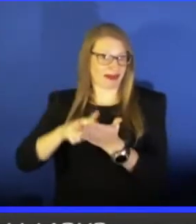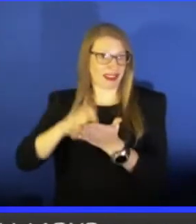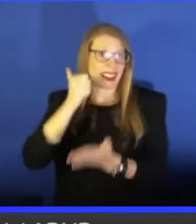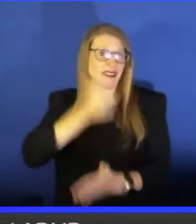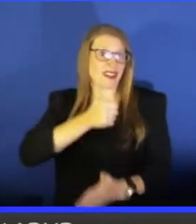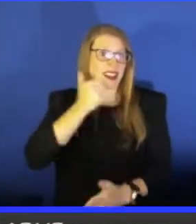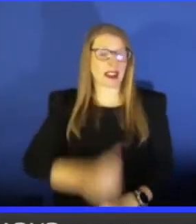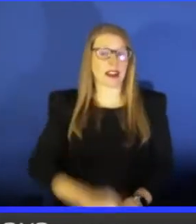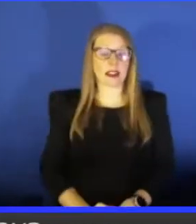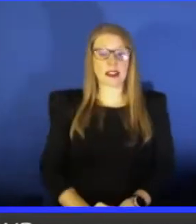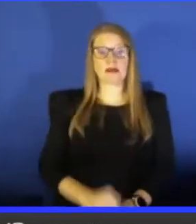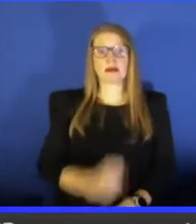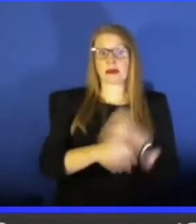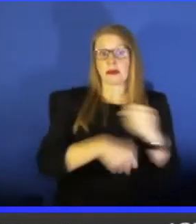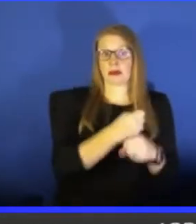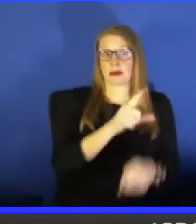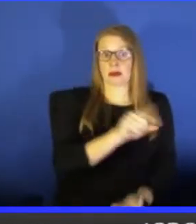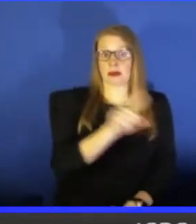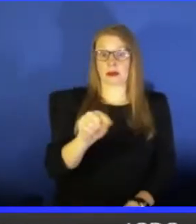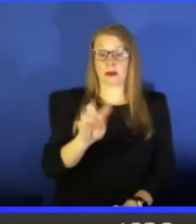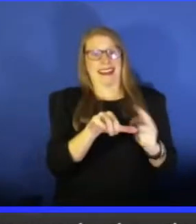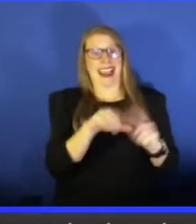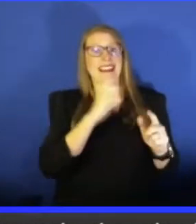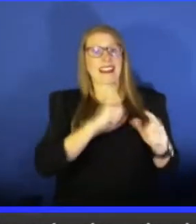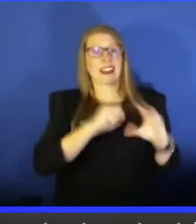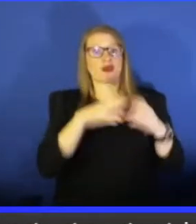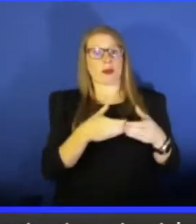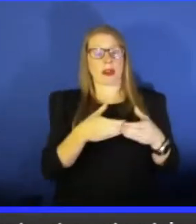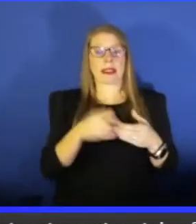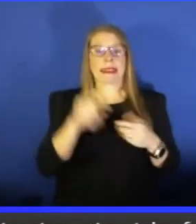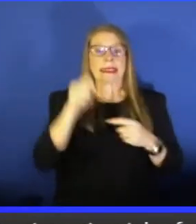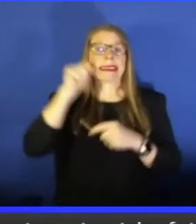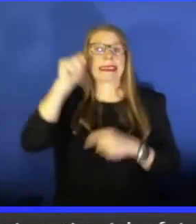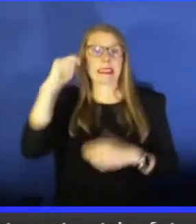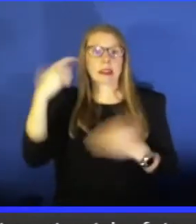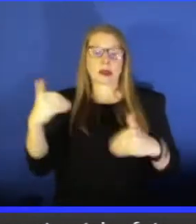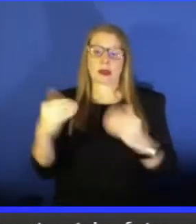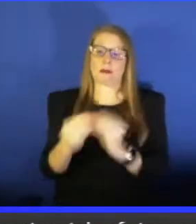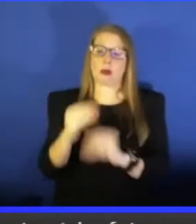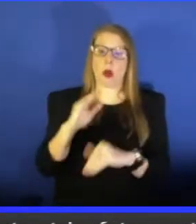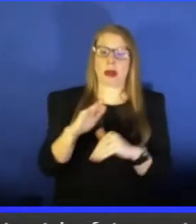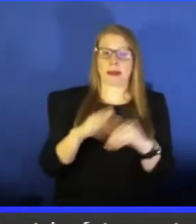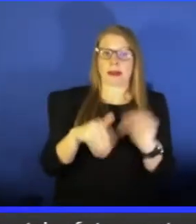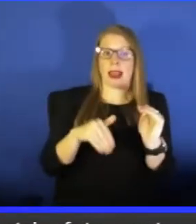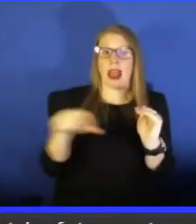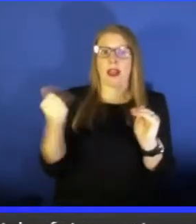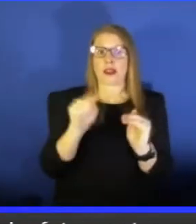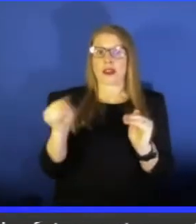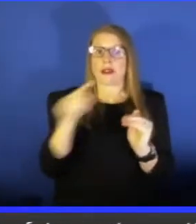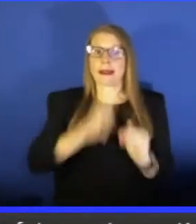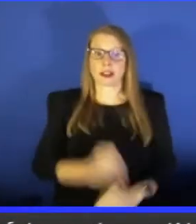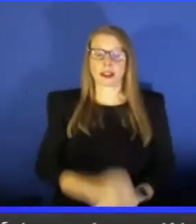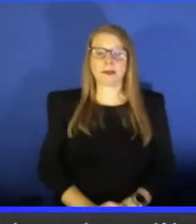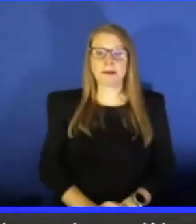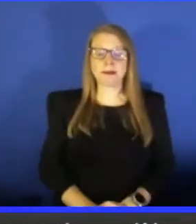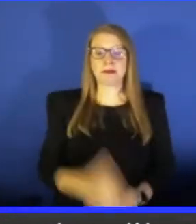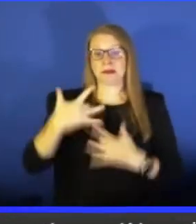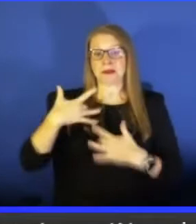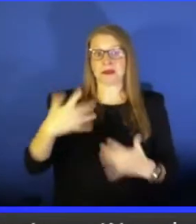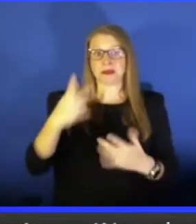other common side effect that we see that typically cues us into an opioid overdose. So if you have a patient who is